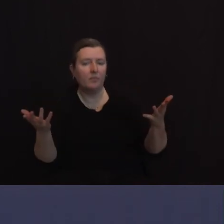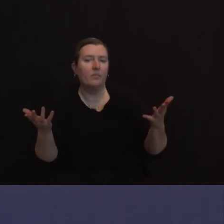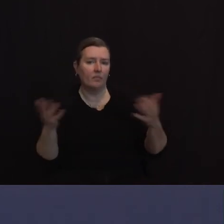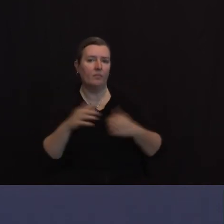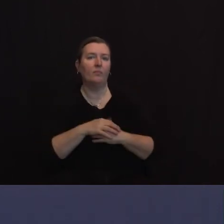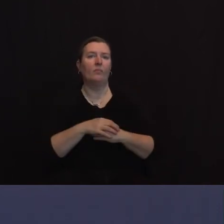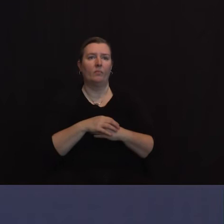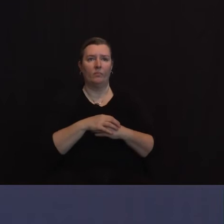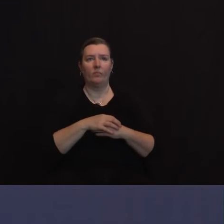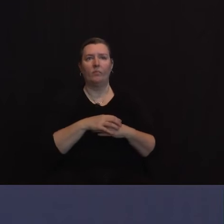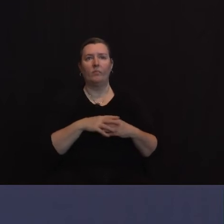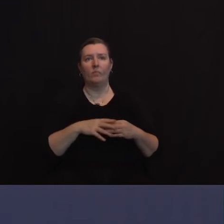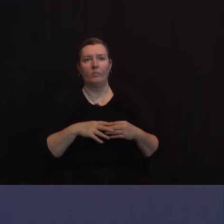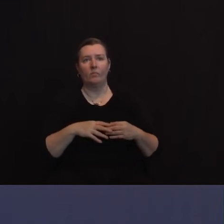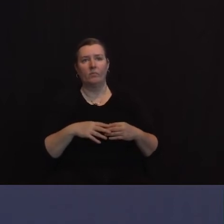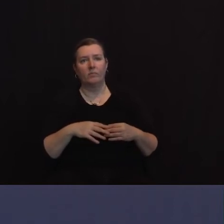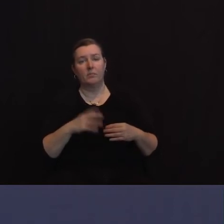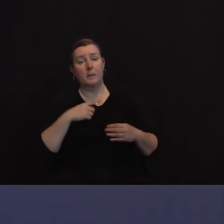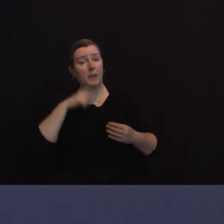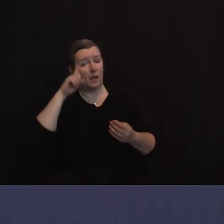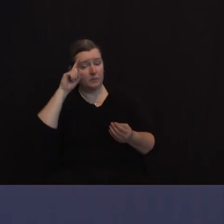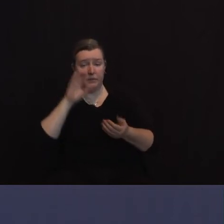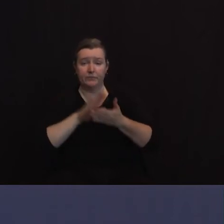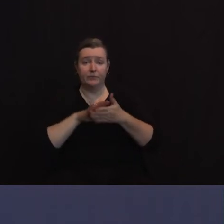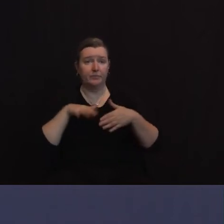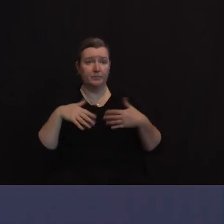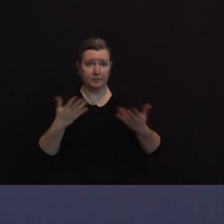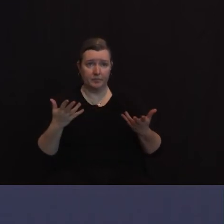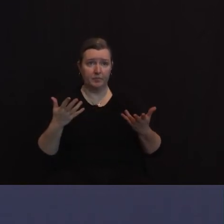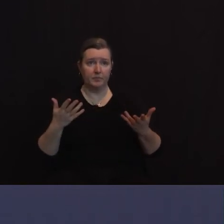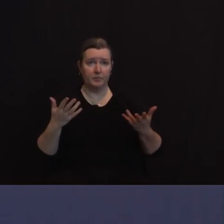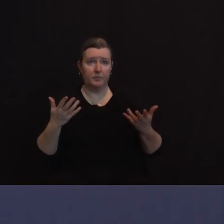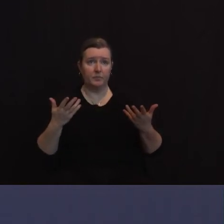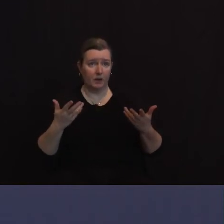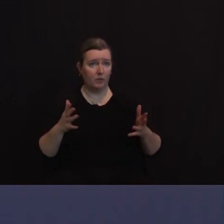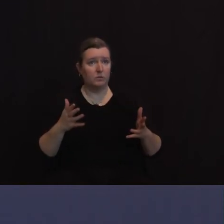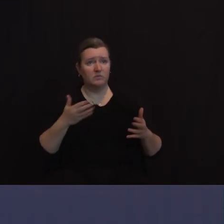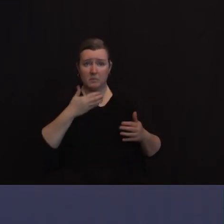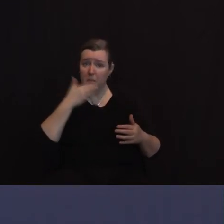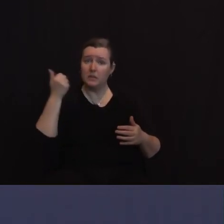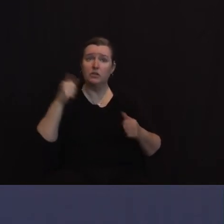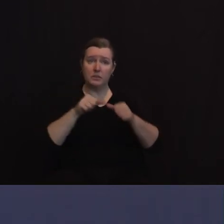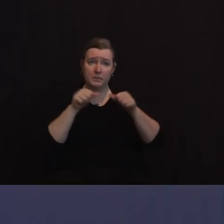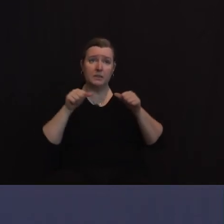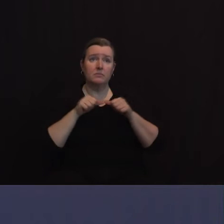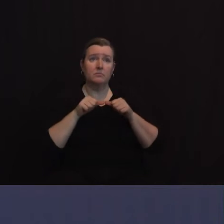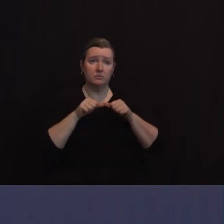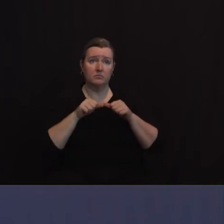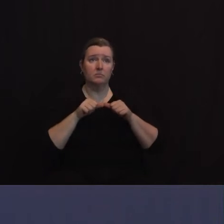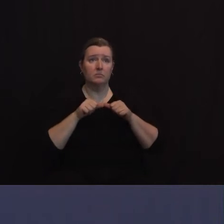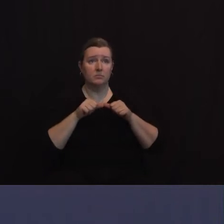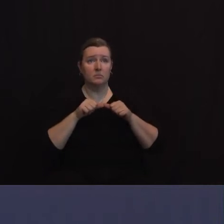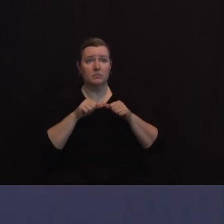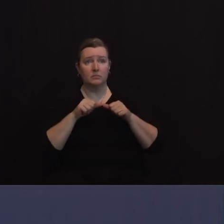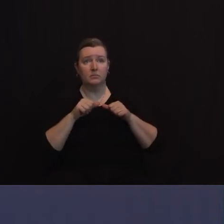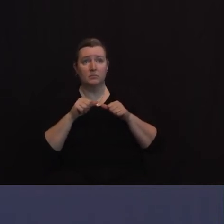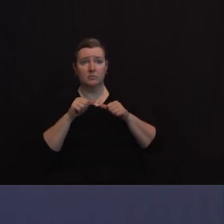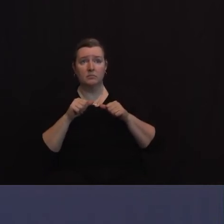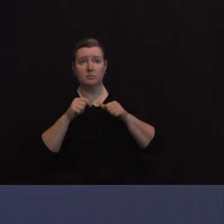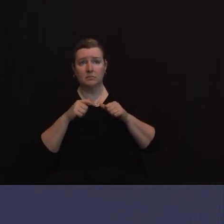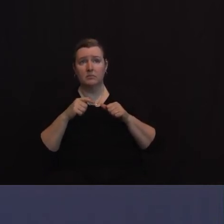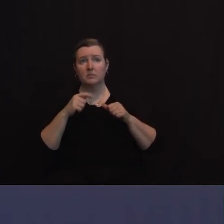my strong belief is we've gotten to a better place, and we will stumble even furthermore into a far better place.